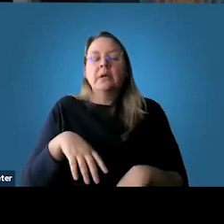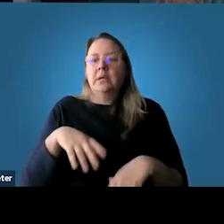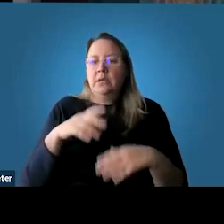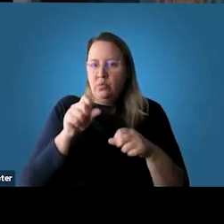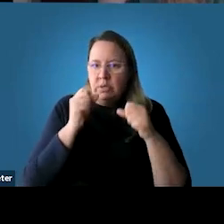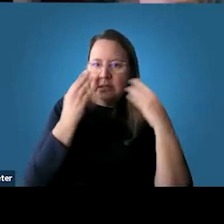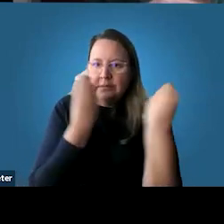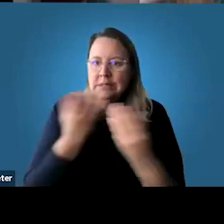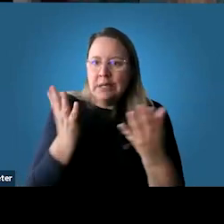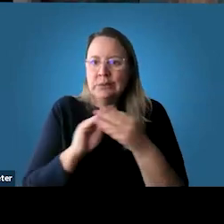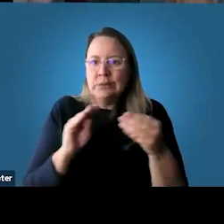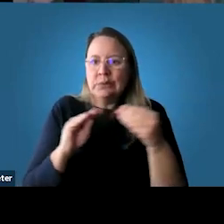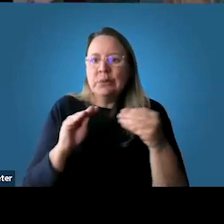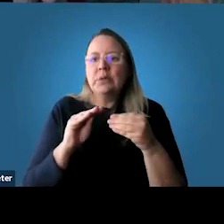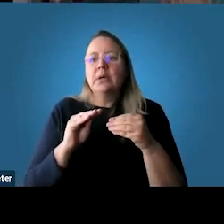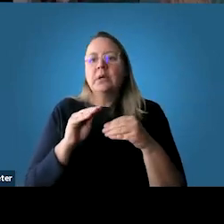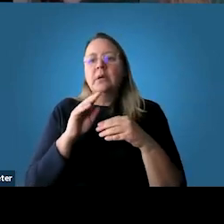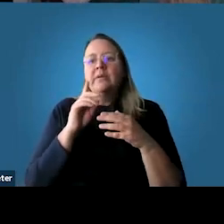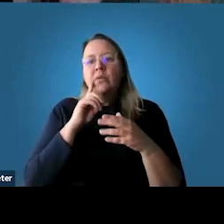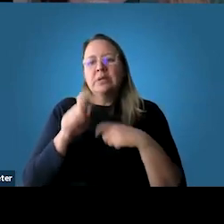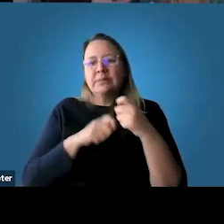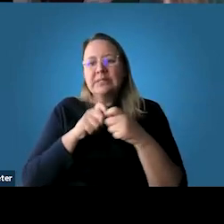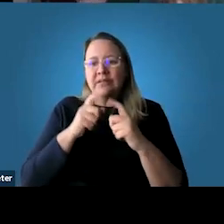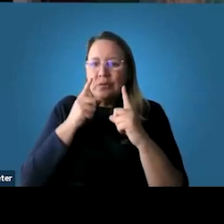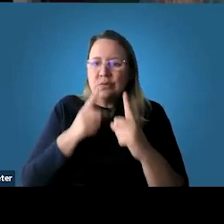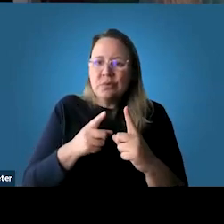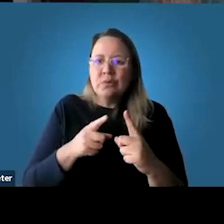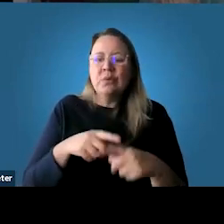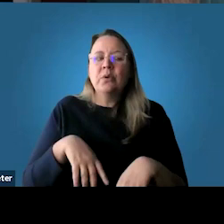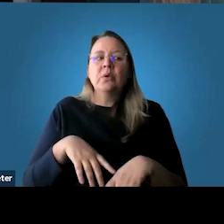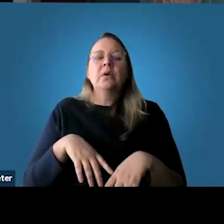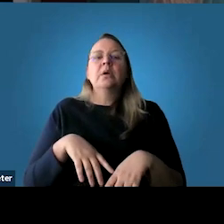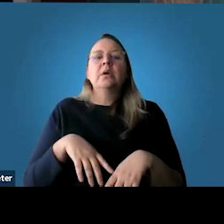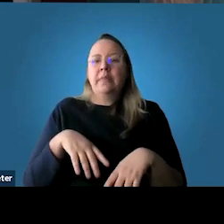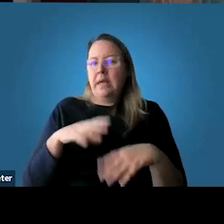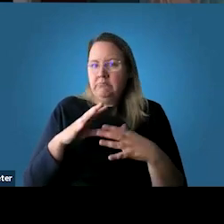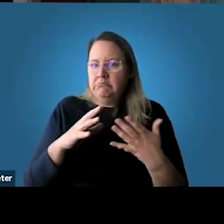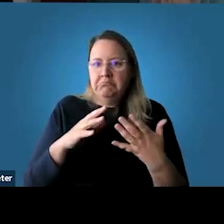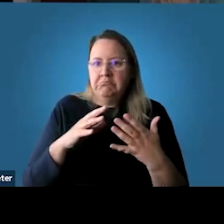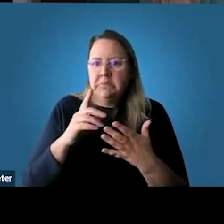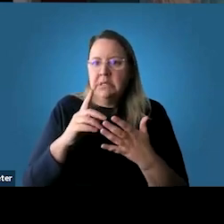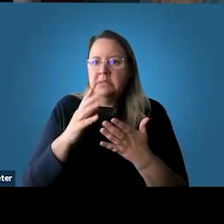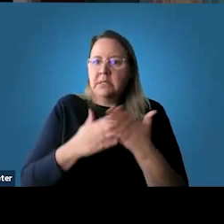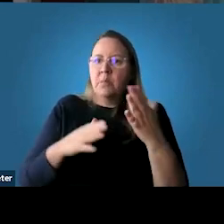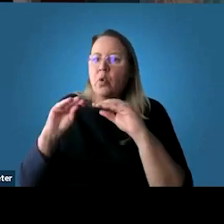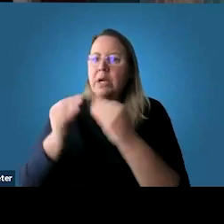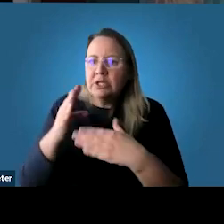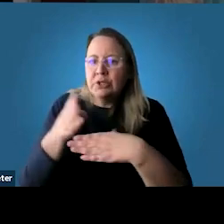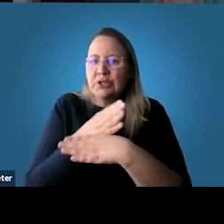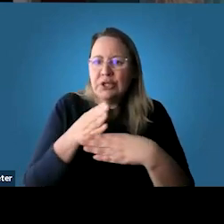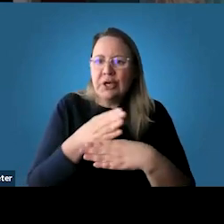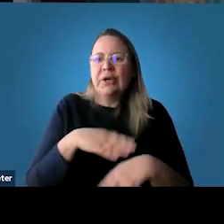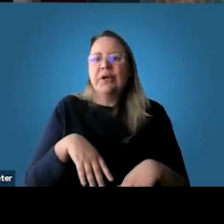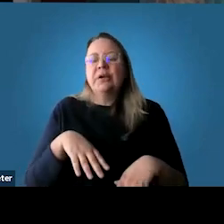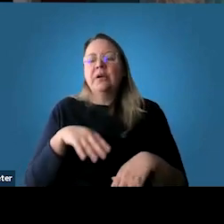the story of our progress towards a goal that entire coalitions share, really, towards